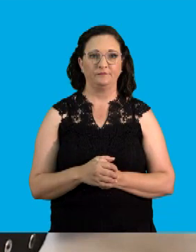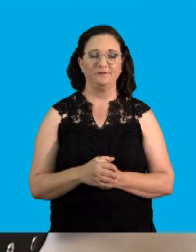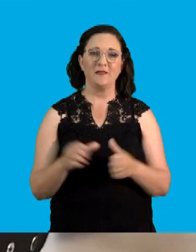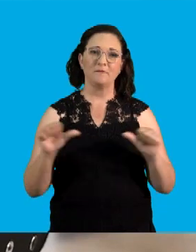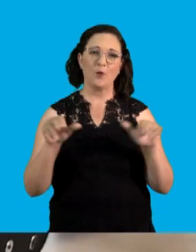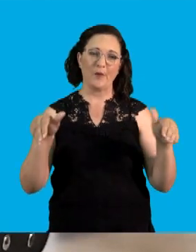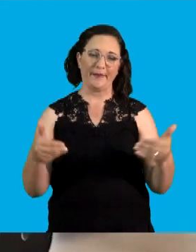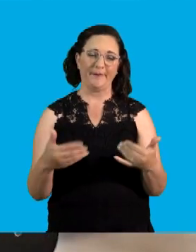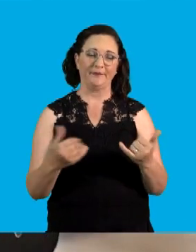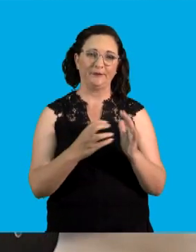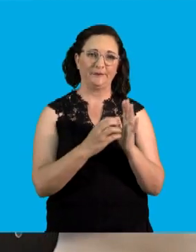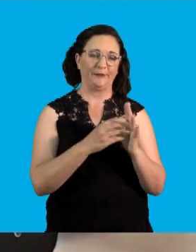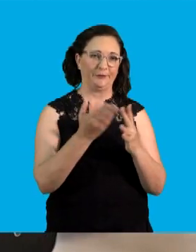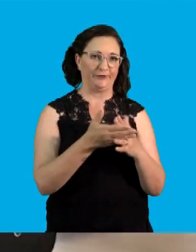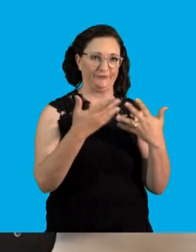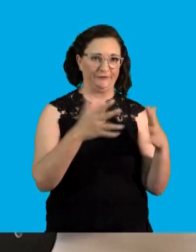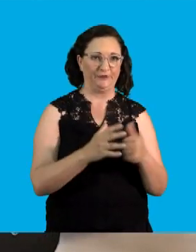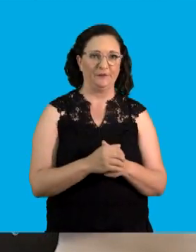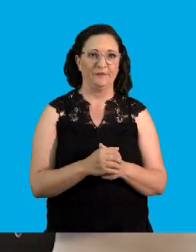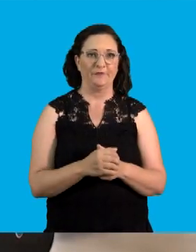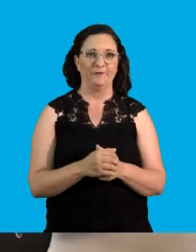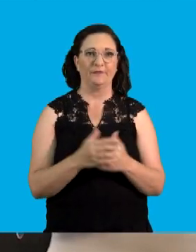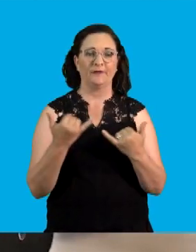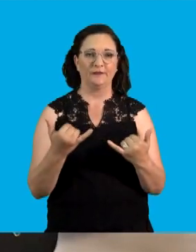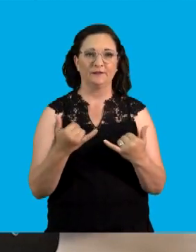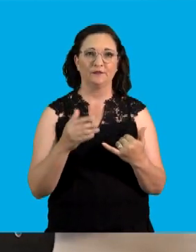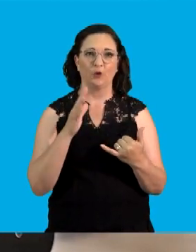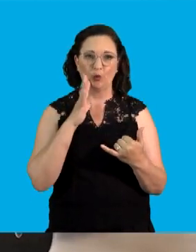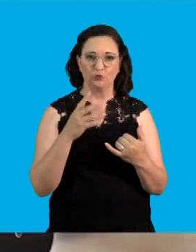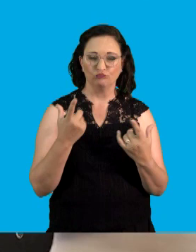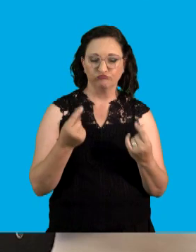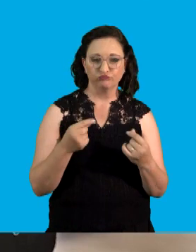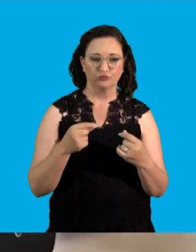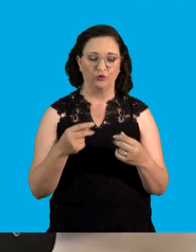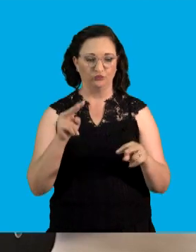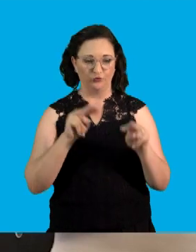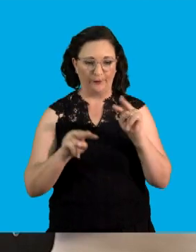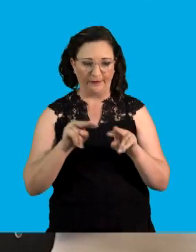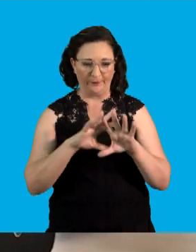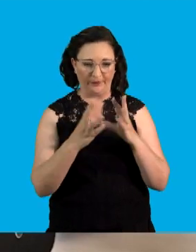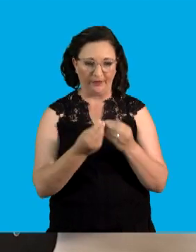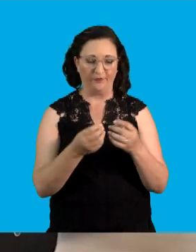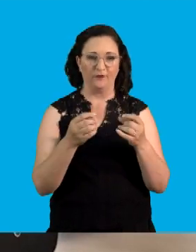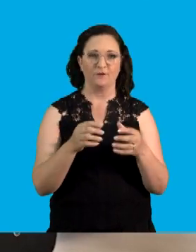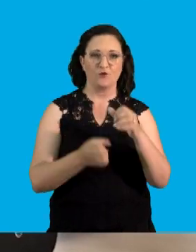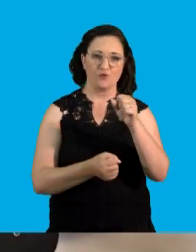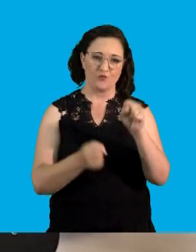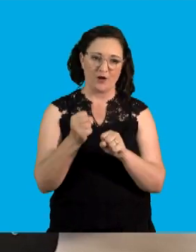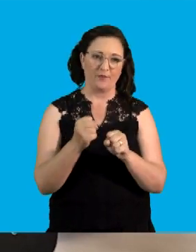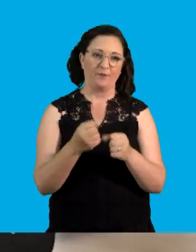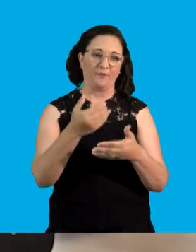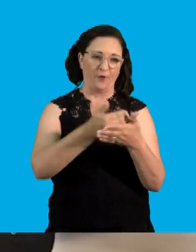Welcome back from an ad break. We are just now recapping and wrapping up our Paper 1 Business Studies Paper